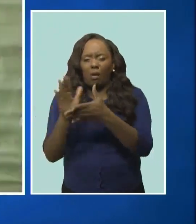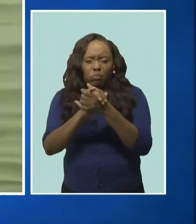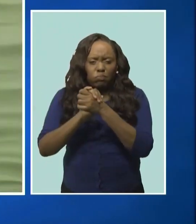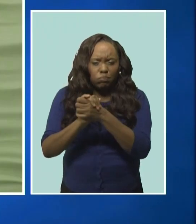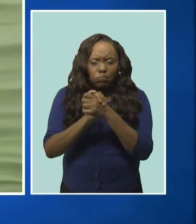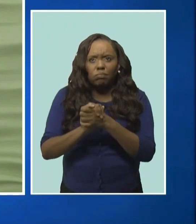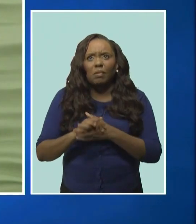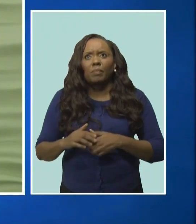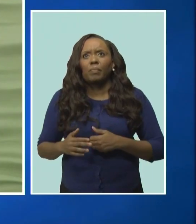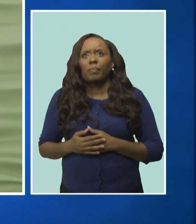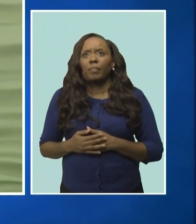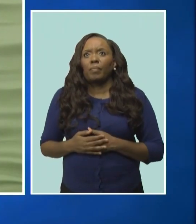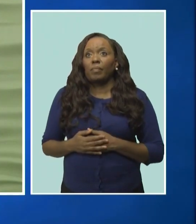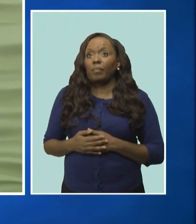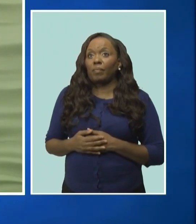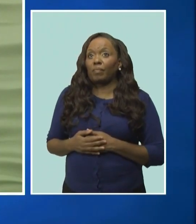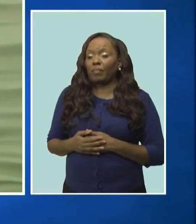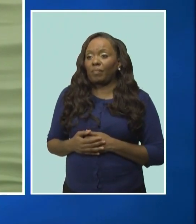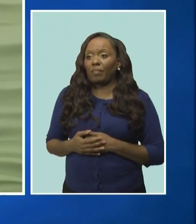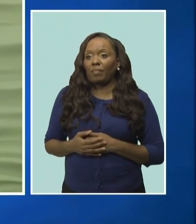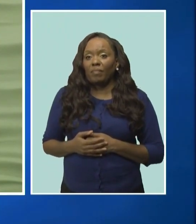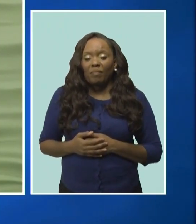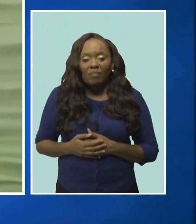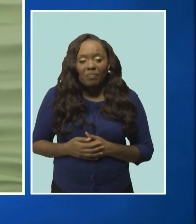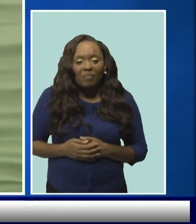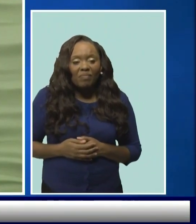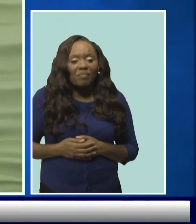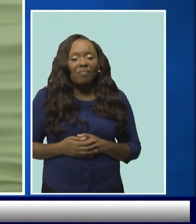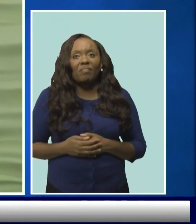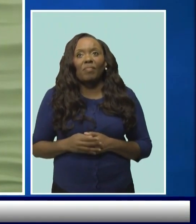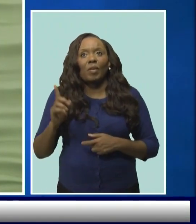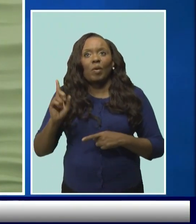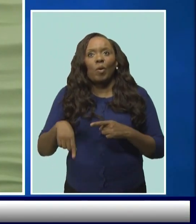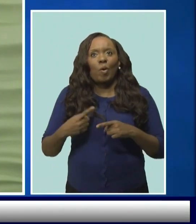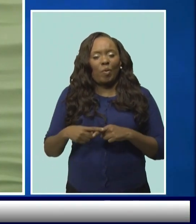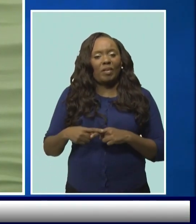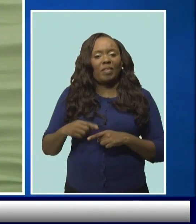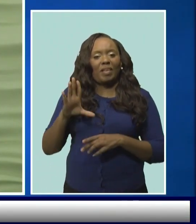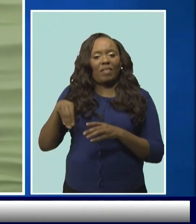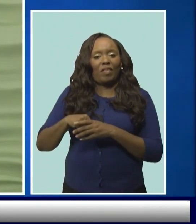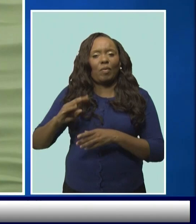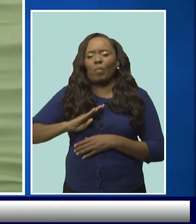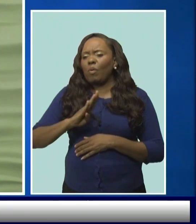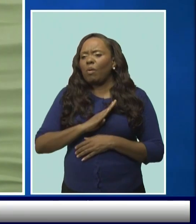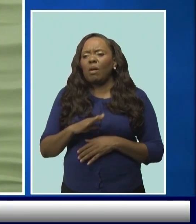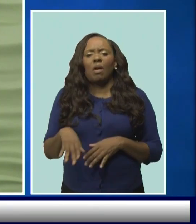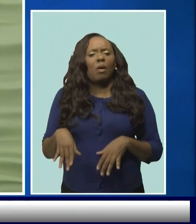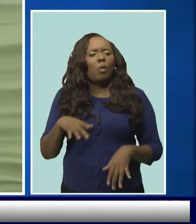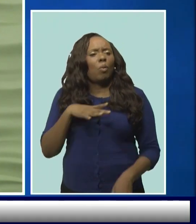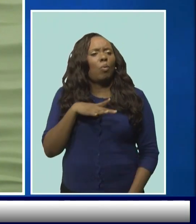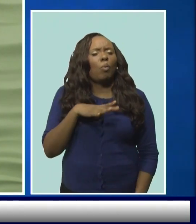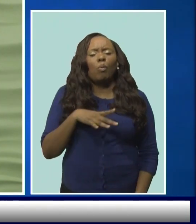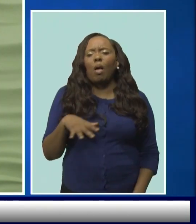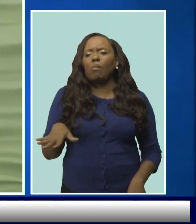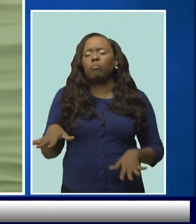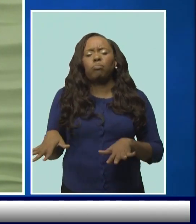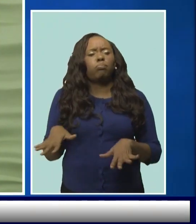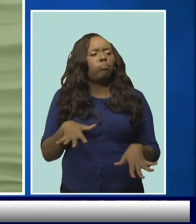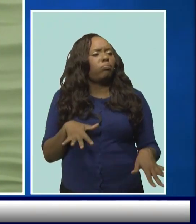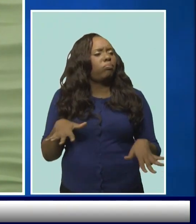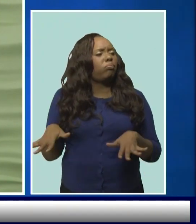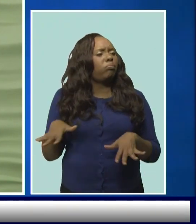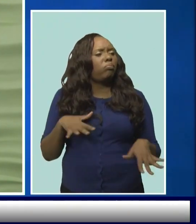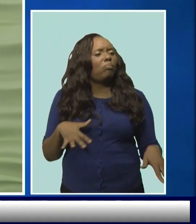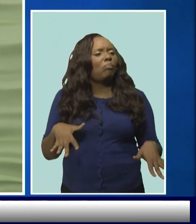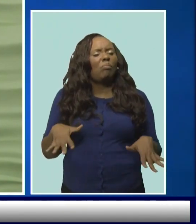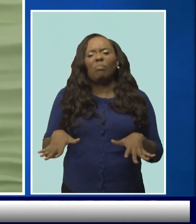the board, she would always be cool and calm and collective. Never no fuss. She was